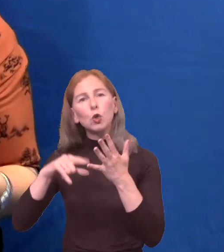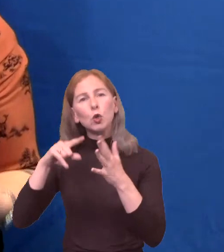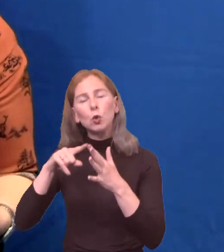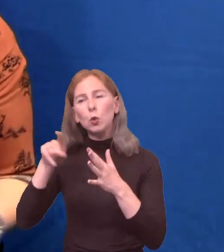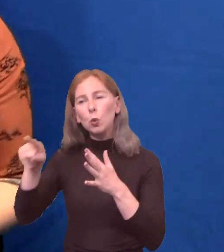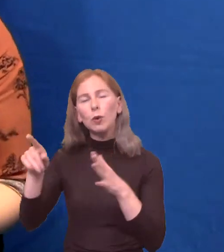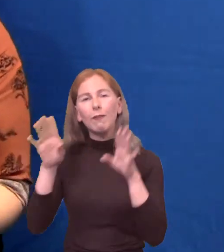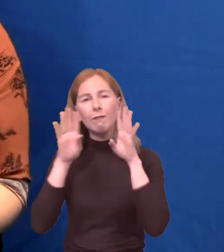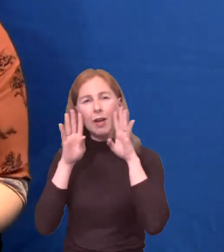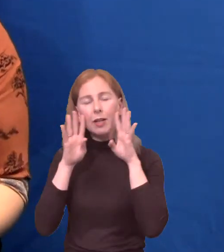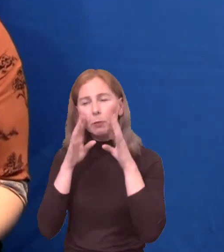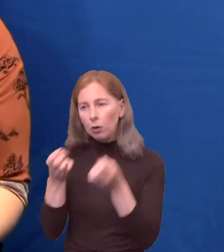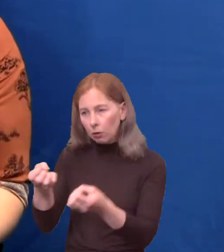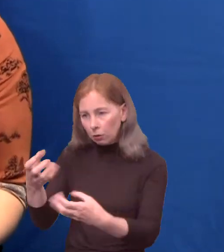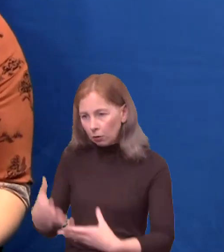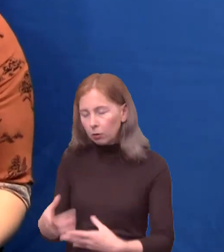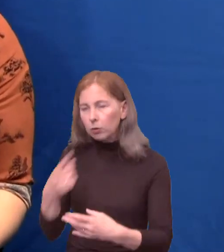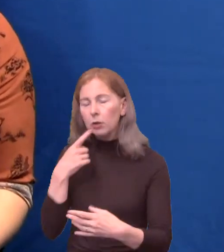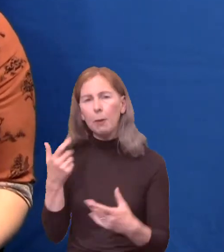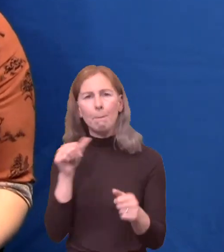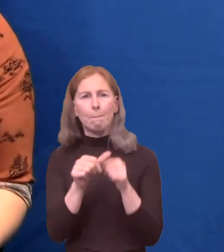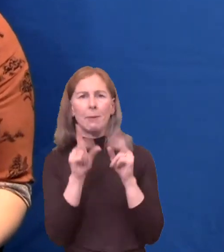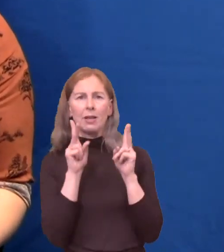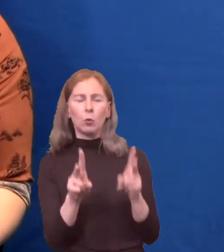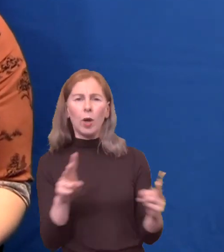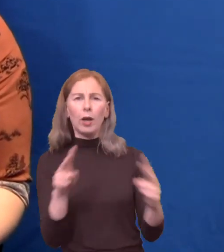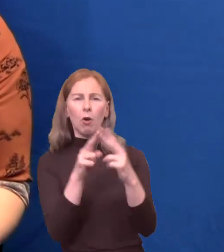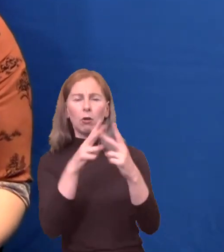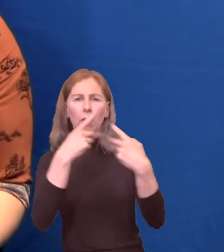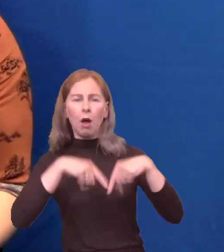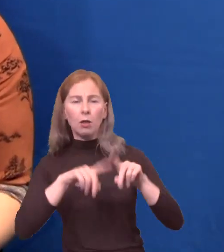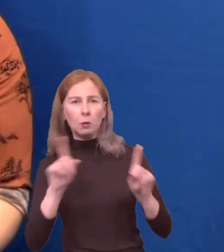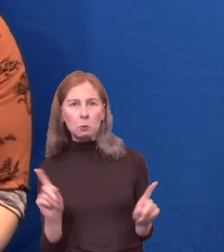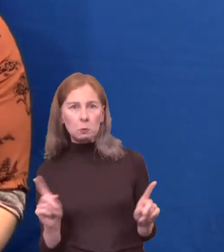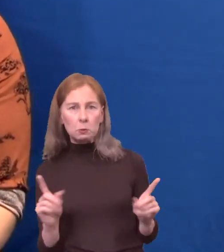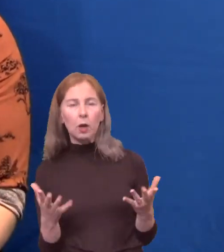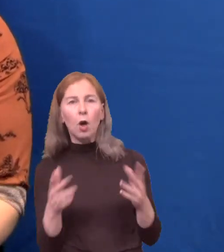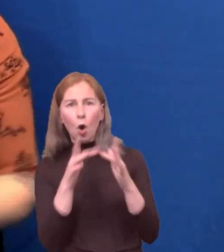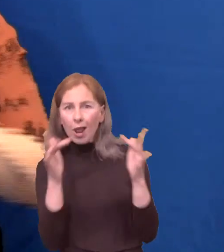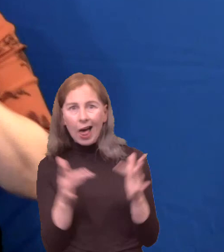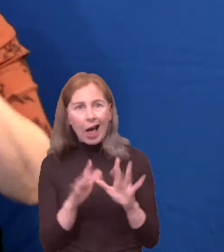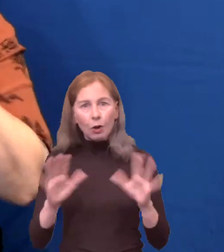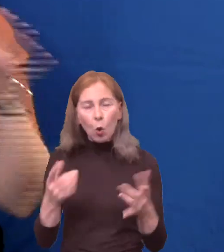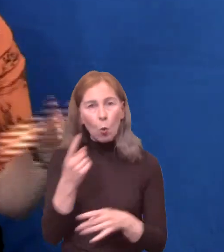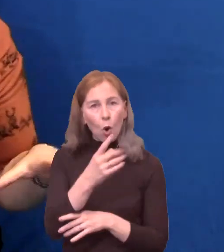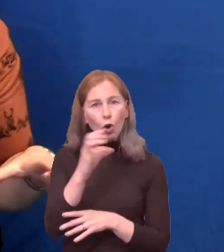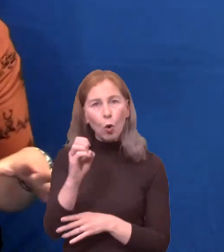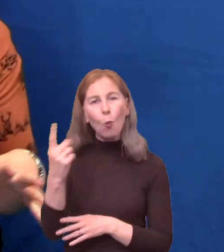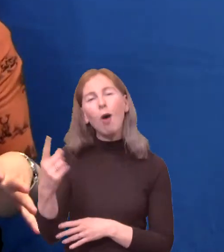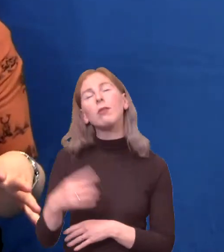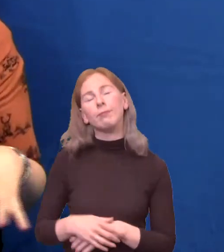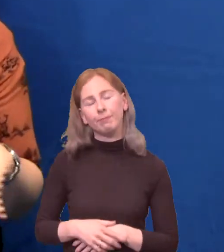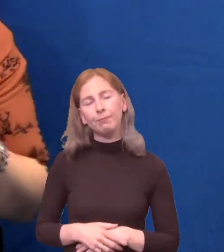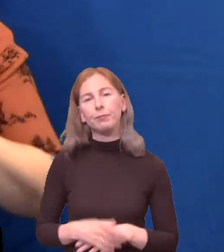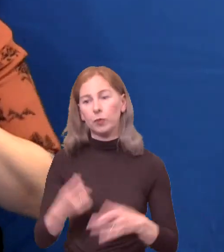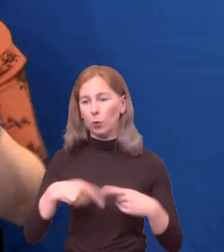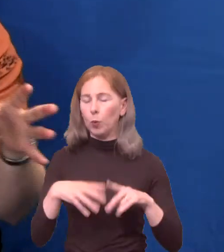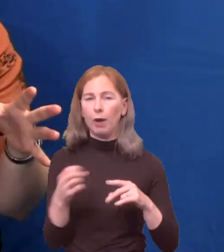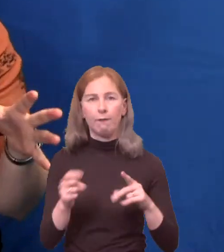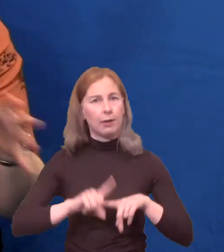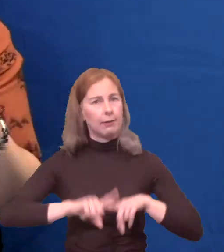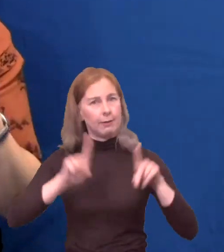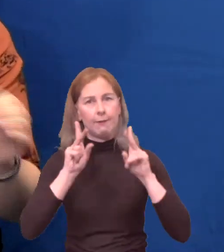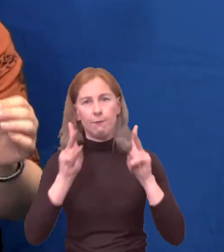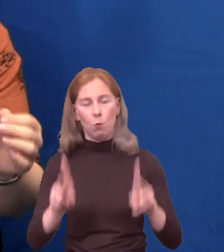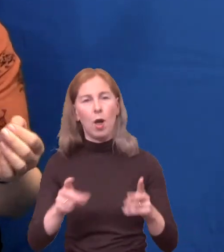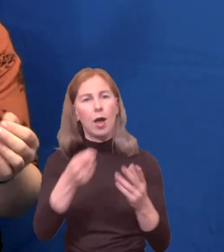way to contact Surrey Police about any of these issues? And she mentioned specifically online or call 101, and we have a variety of ways you can contact us. Obviously, in an